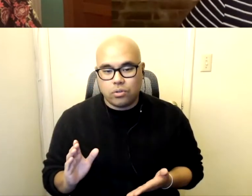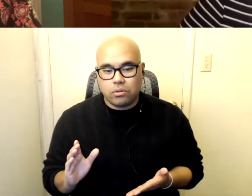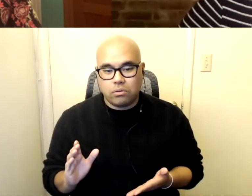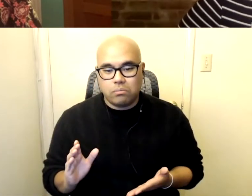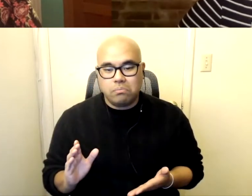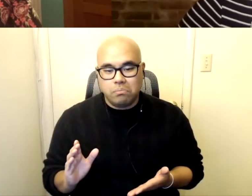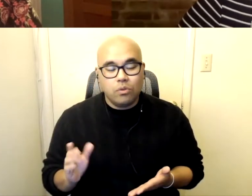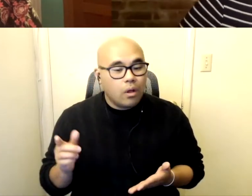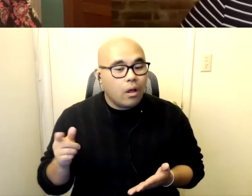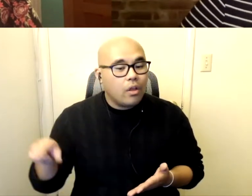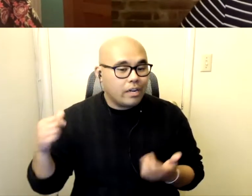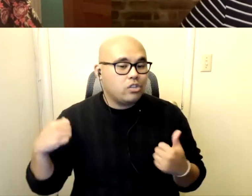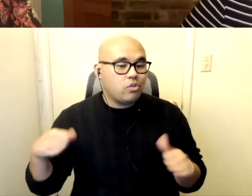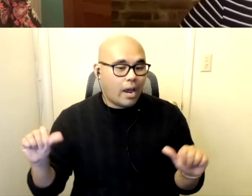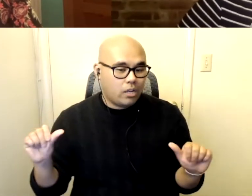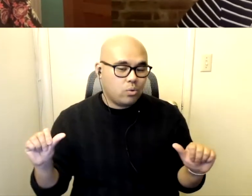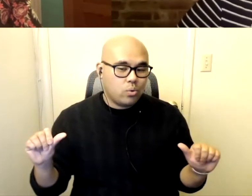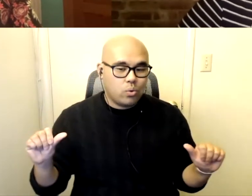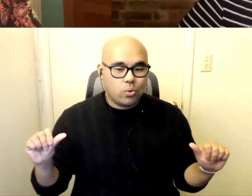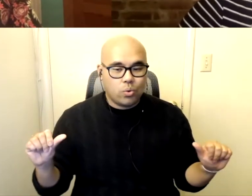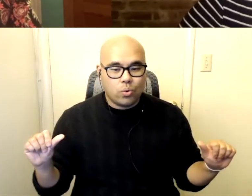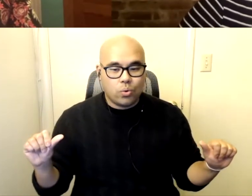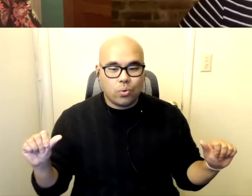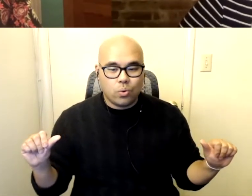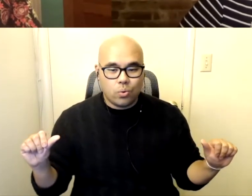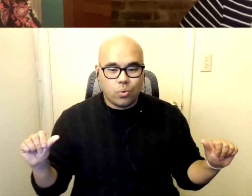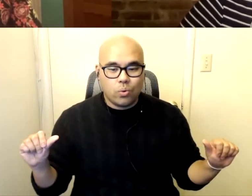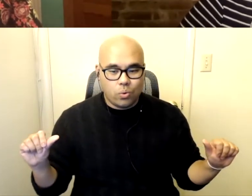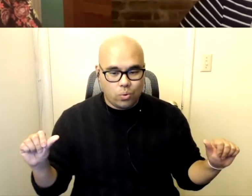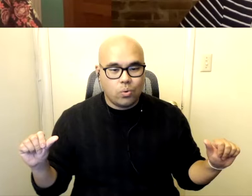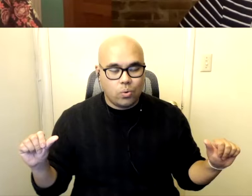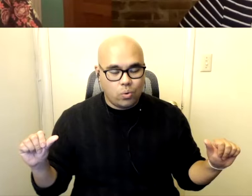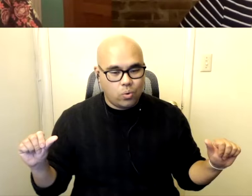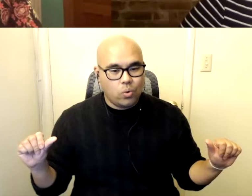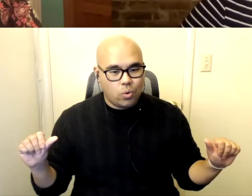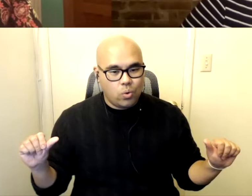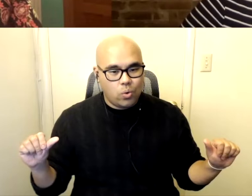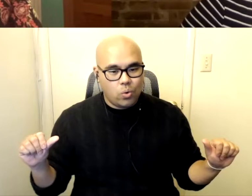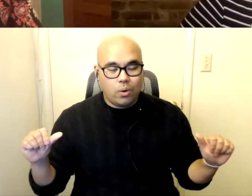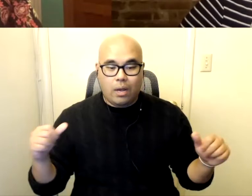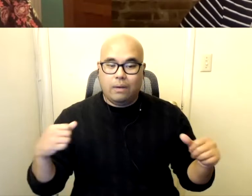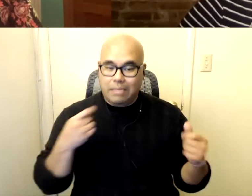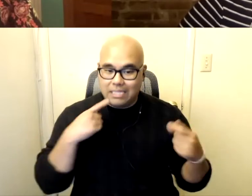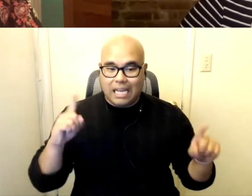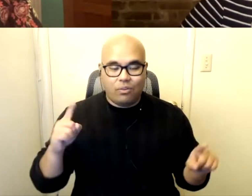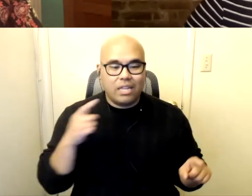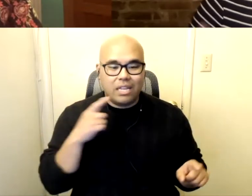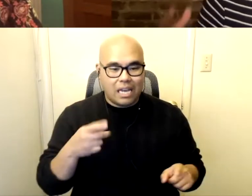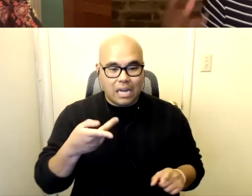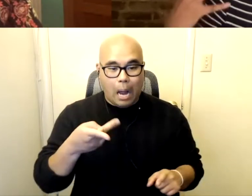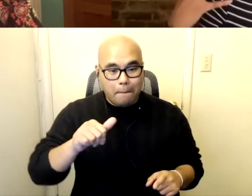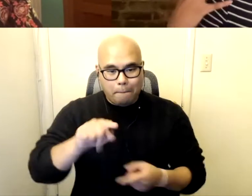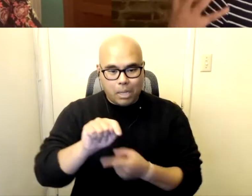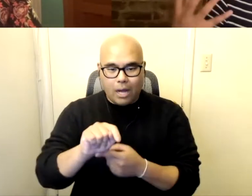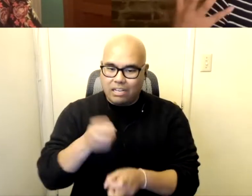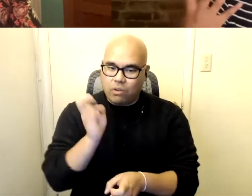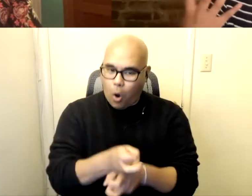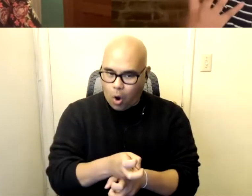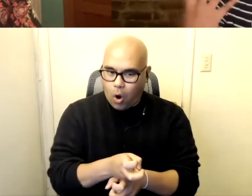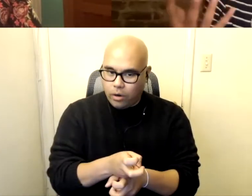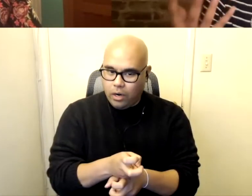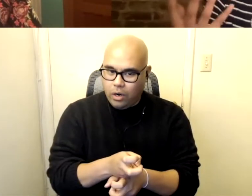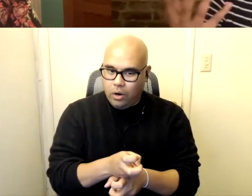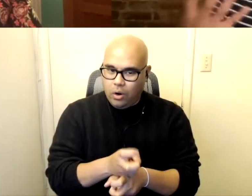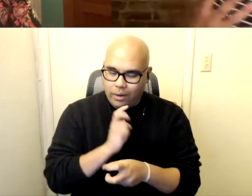who are trying to make it and do their thing, is that plot is hard and plot is kind of tyrannical. And I'm curious about like how